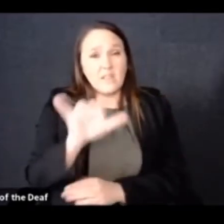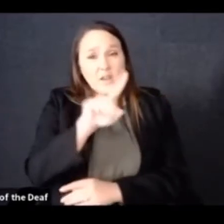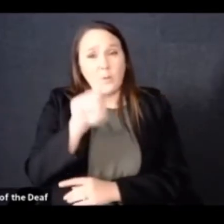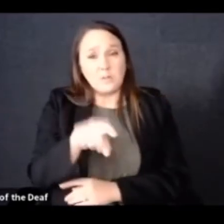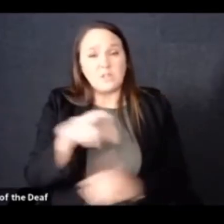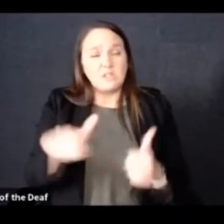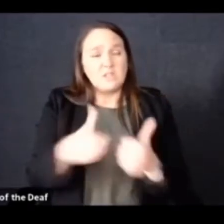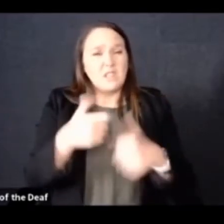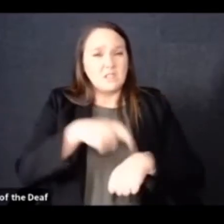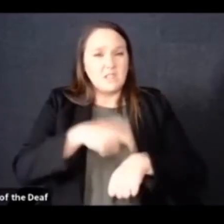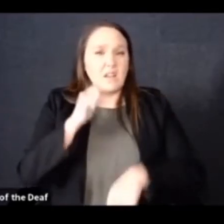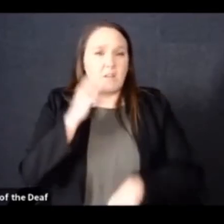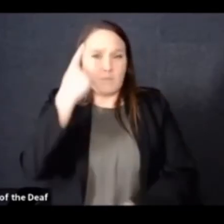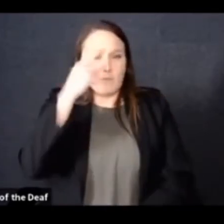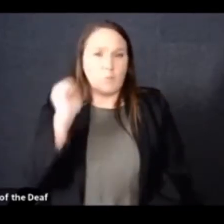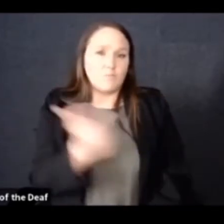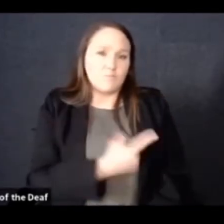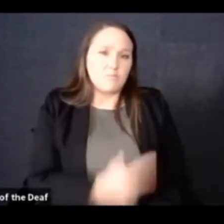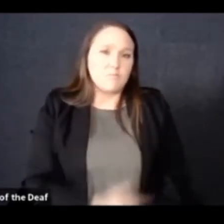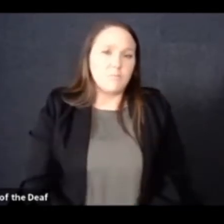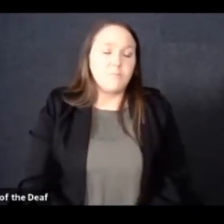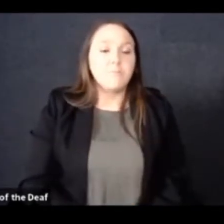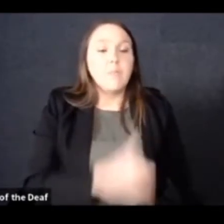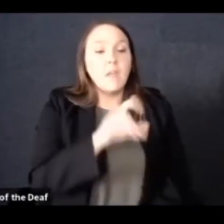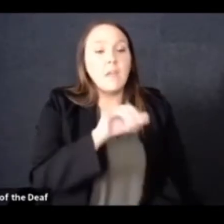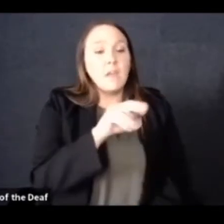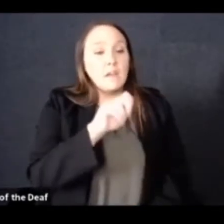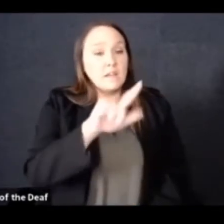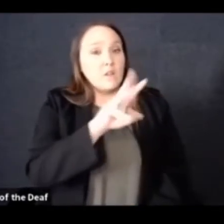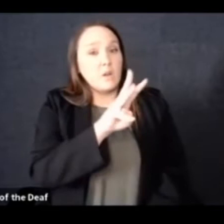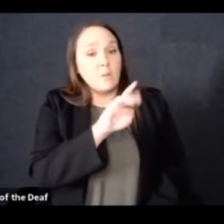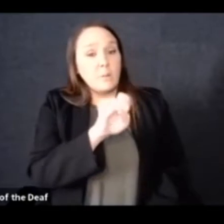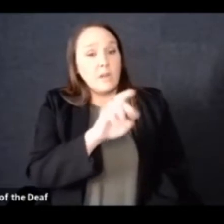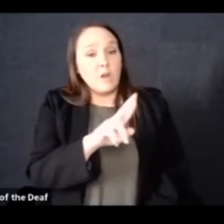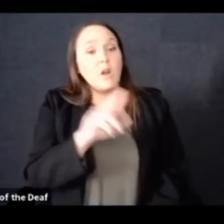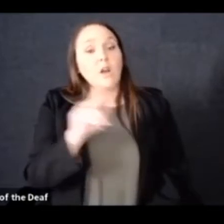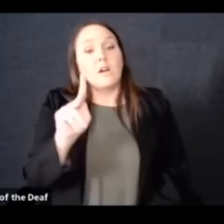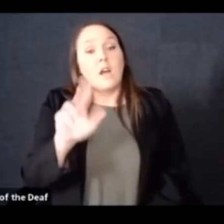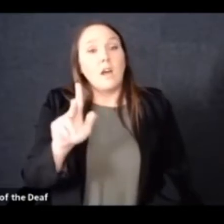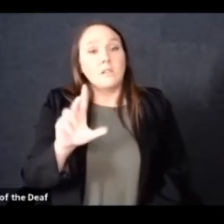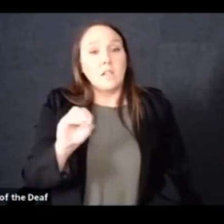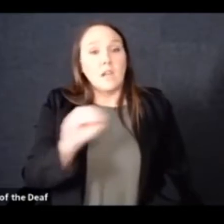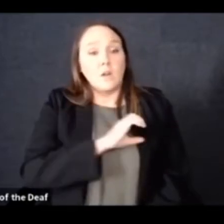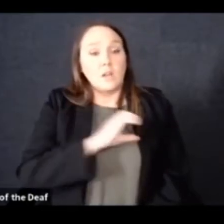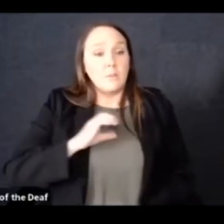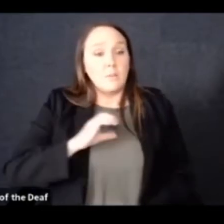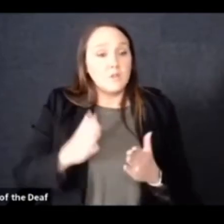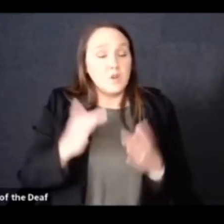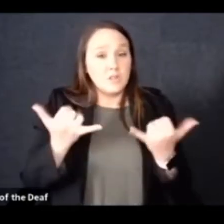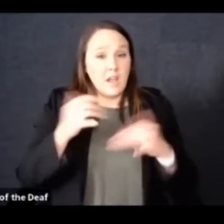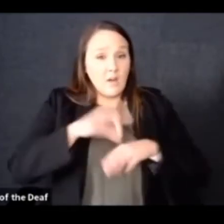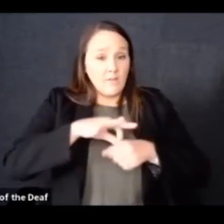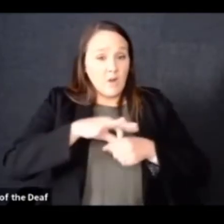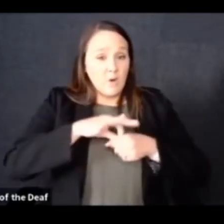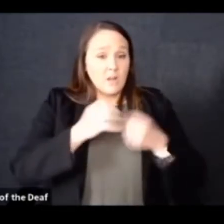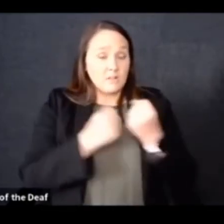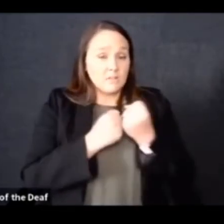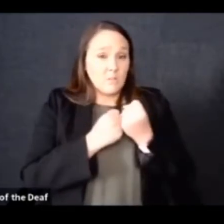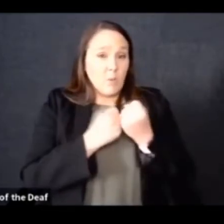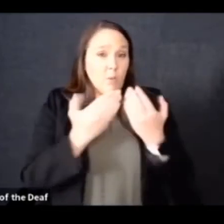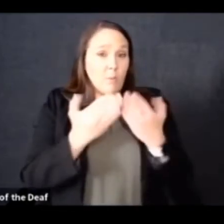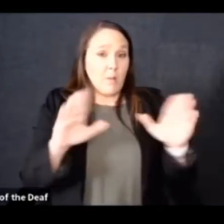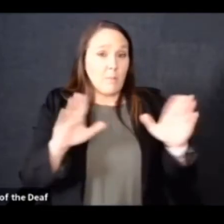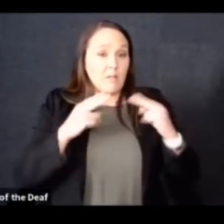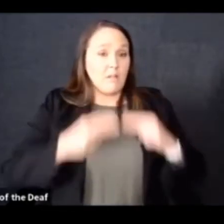for all of us. From Daniel with WBIR, Knox County Commissioners have now voted in favor of a new Public Health